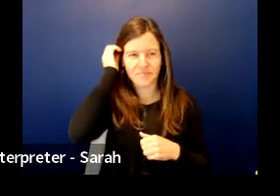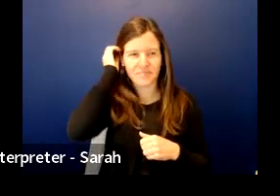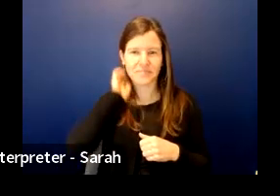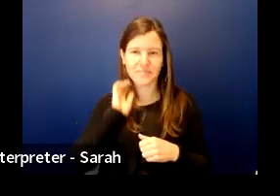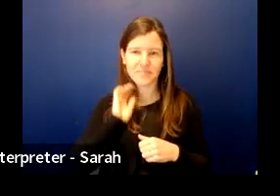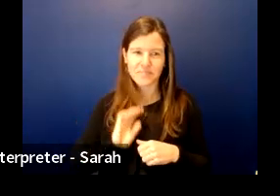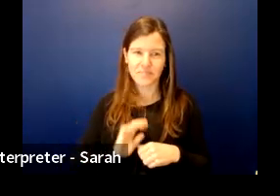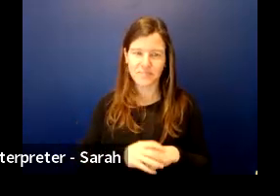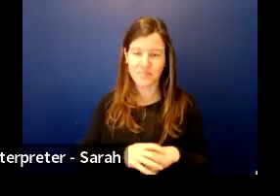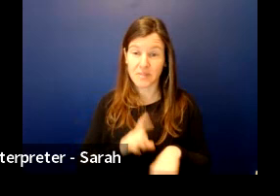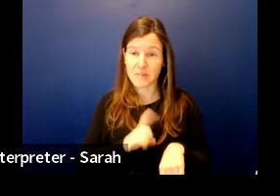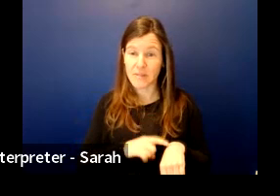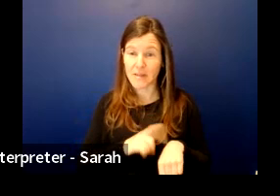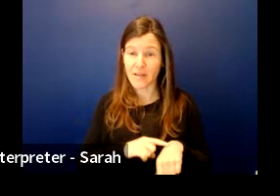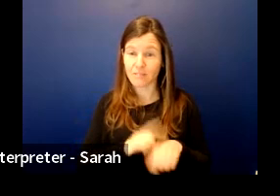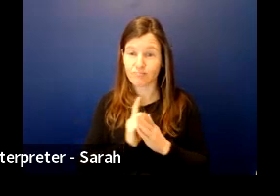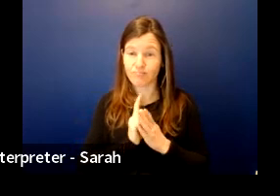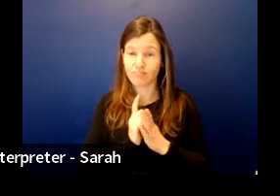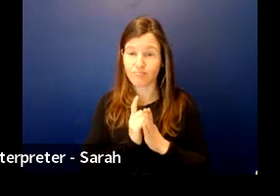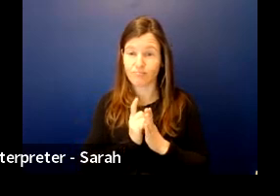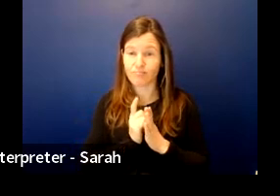Time is counting down.